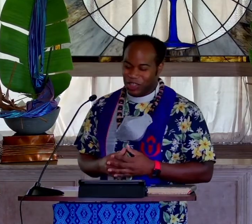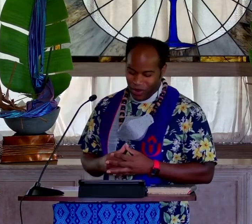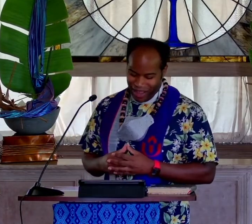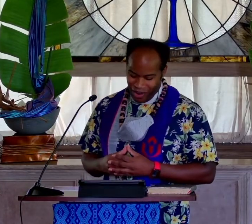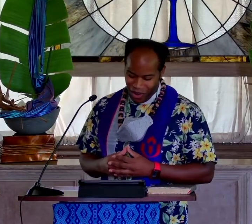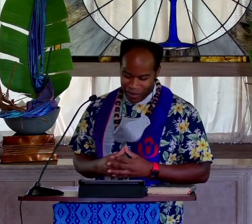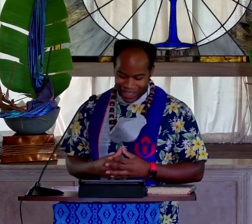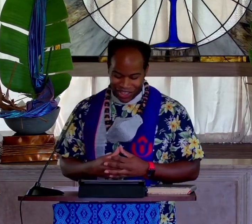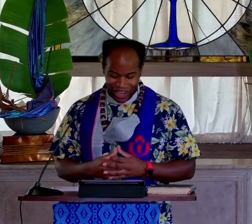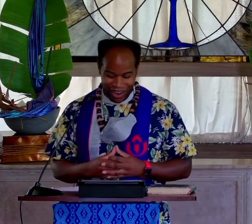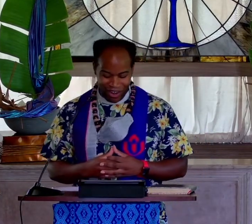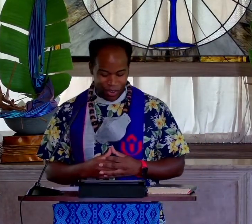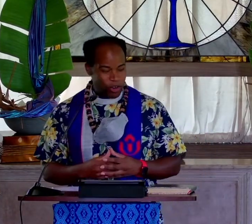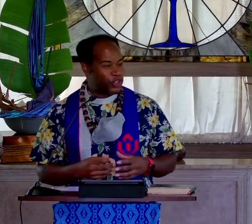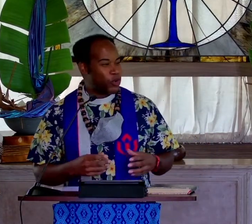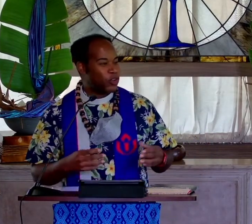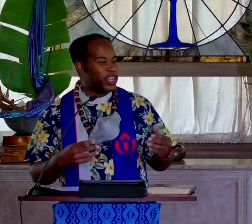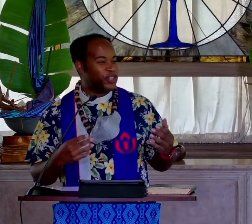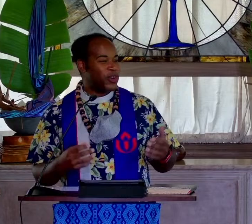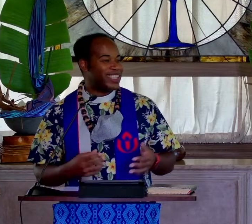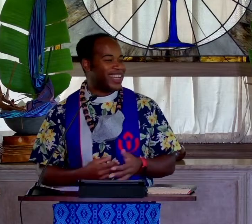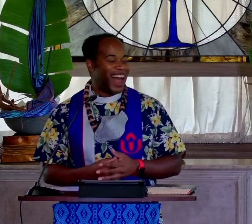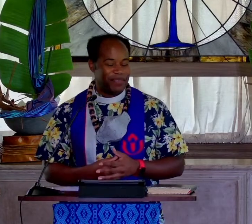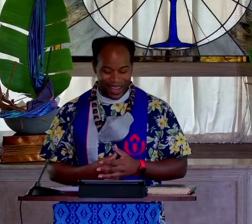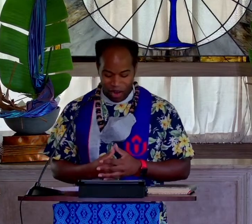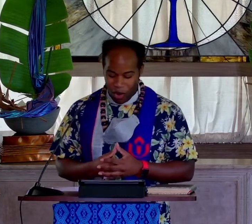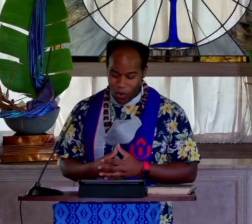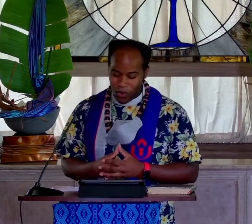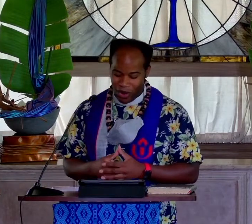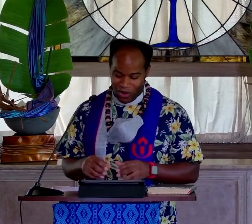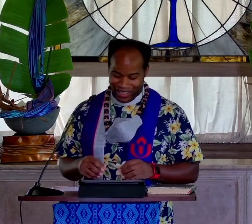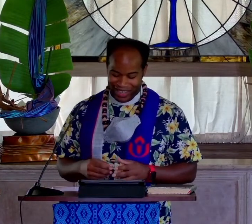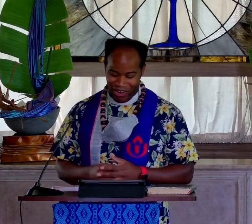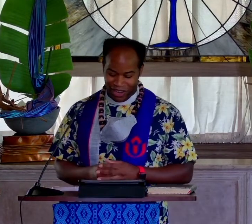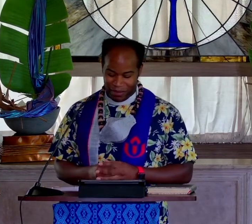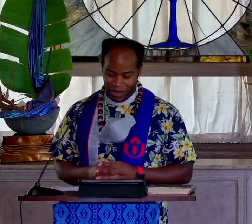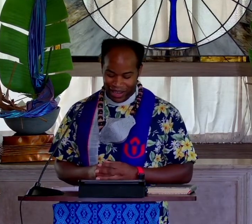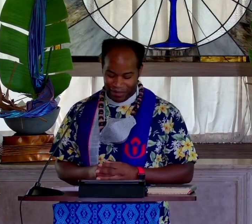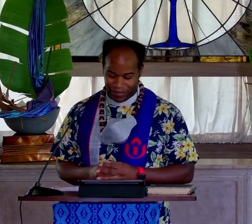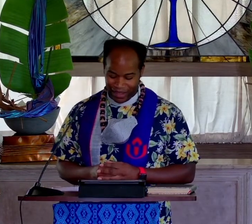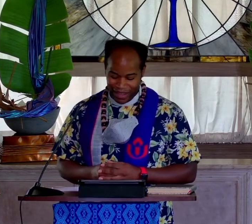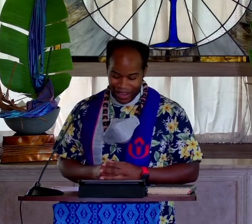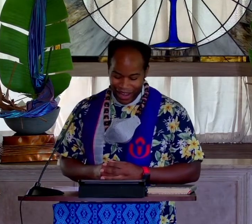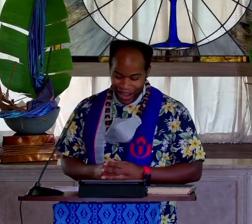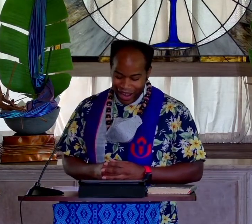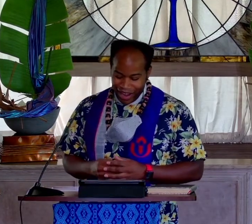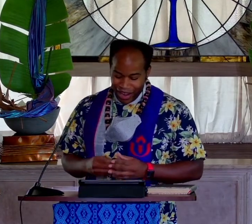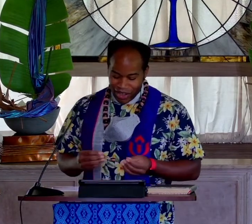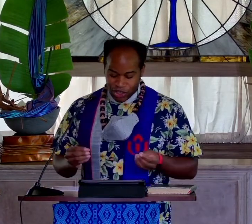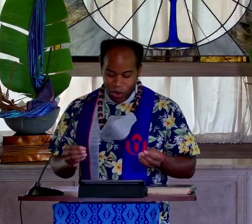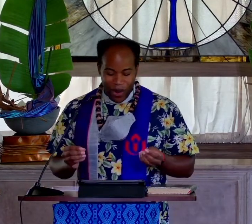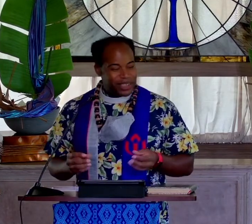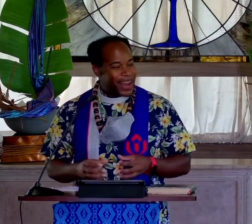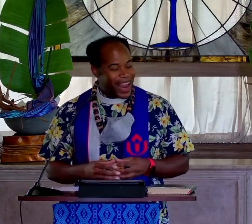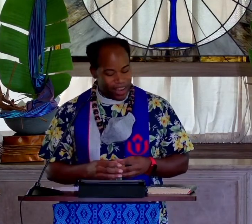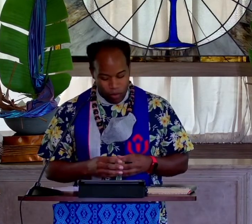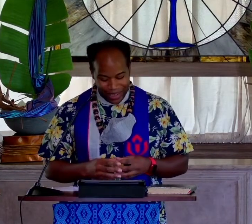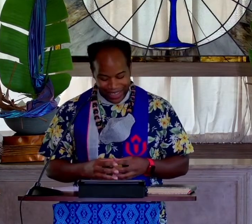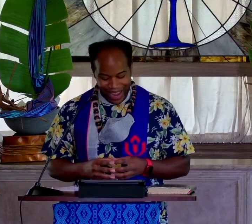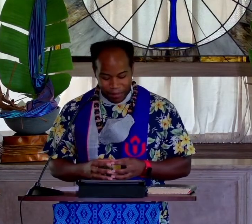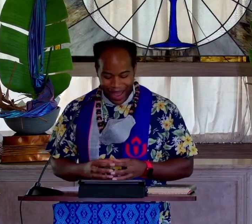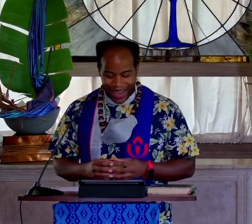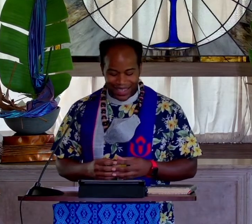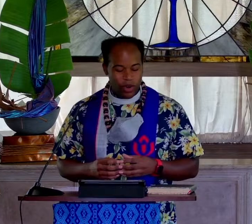Alongside the joy that Harmony shared, there are surely joys enlivening our own hearts here in community. So, as my hand